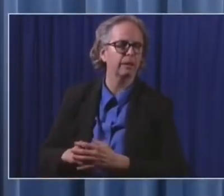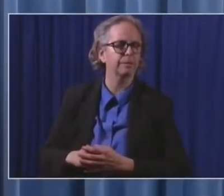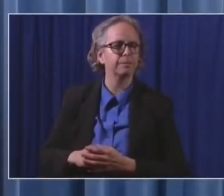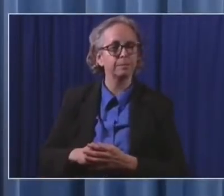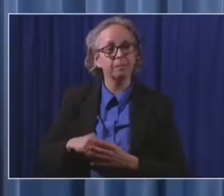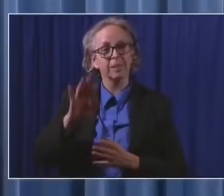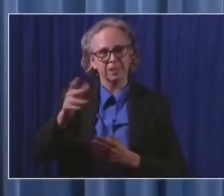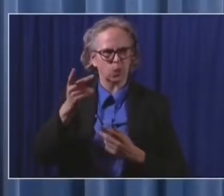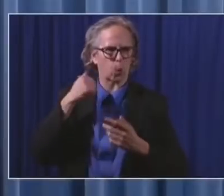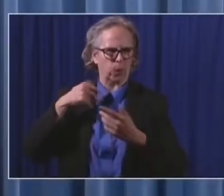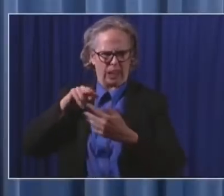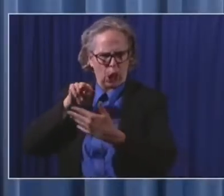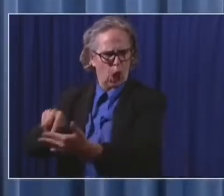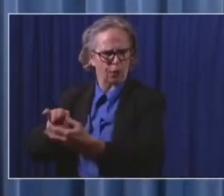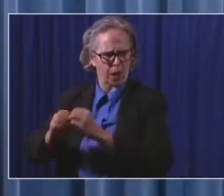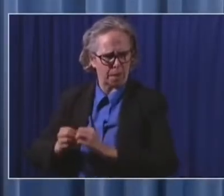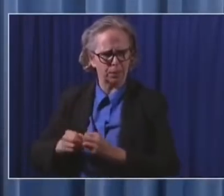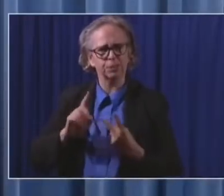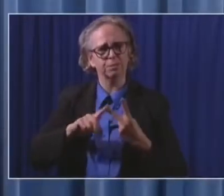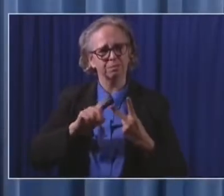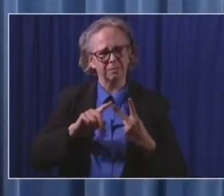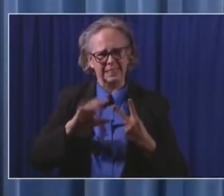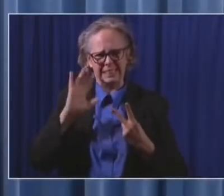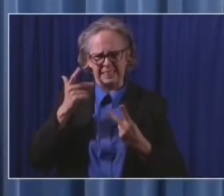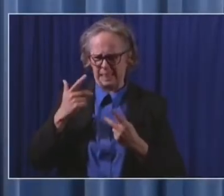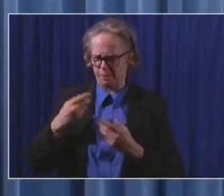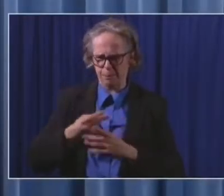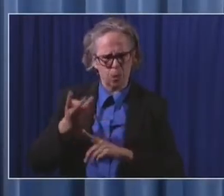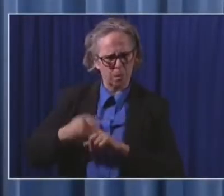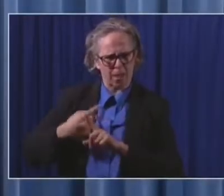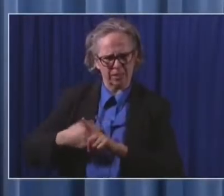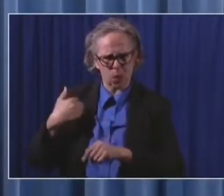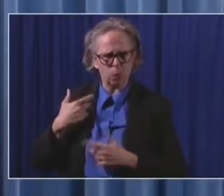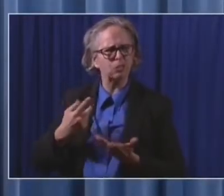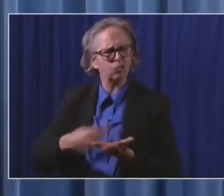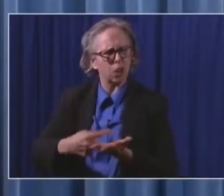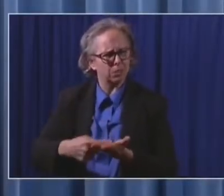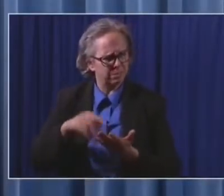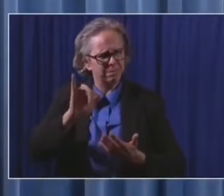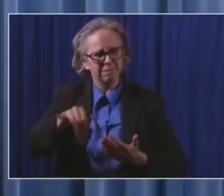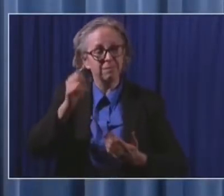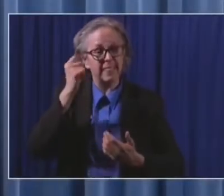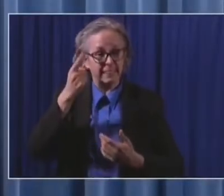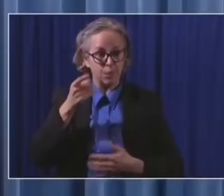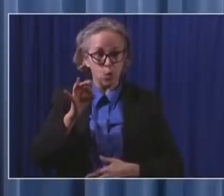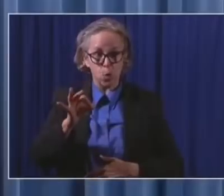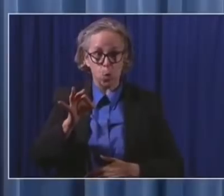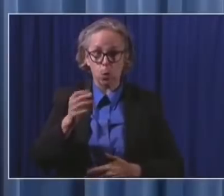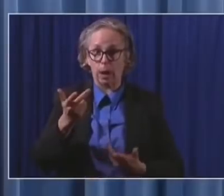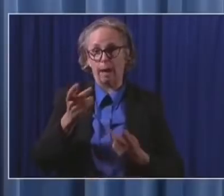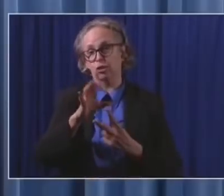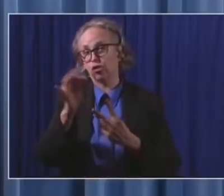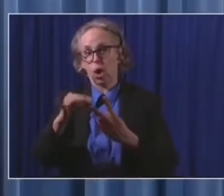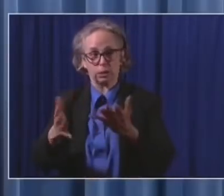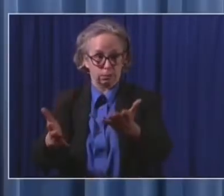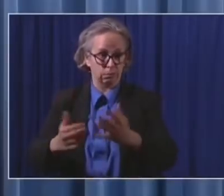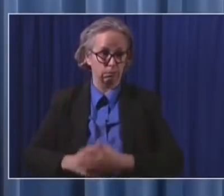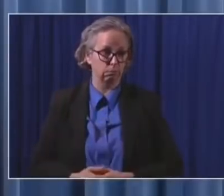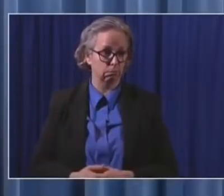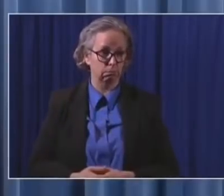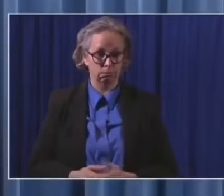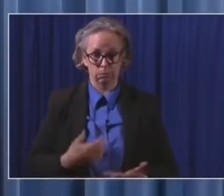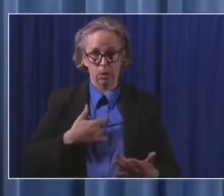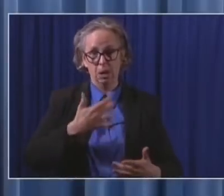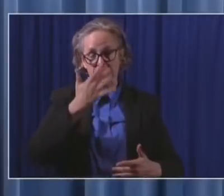and so you have a widespread. Second, something that I think we talked about, seems like